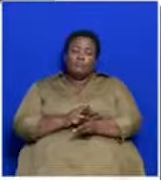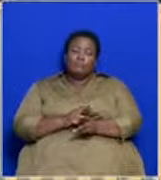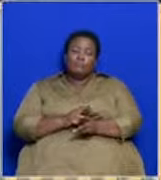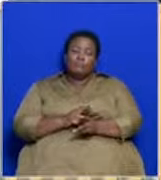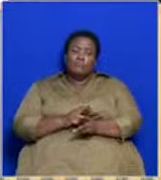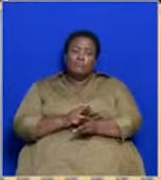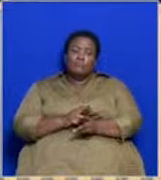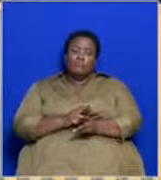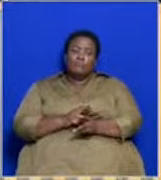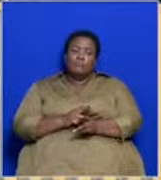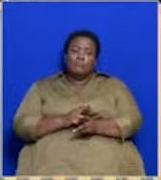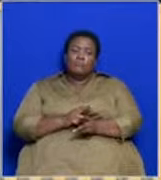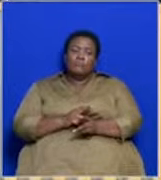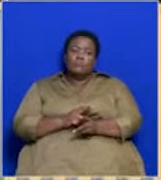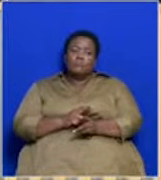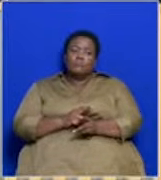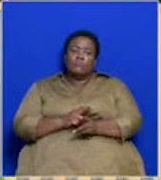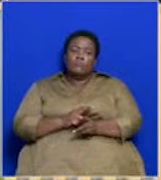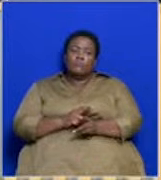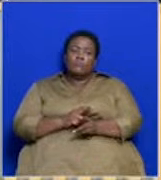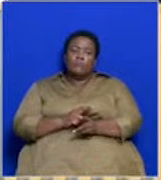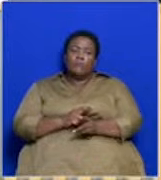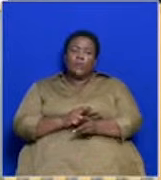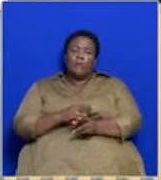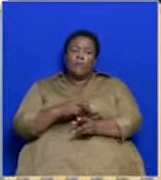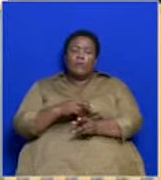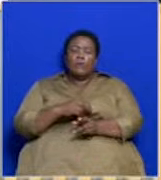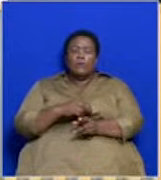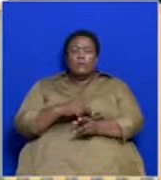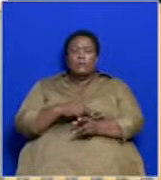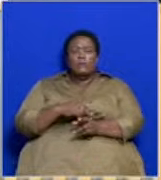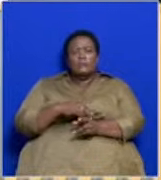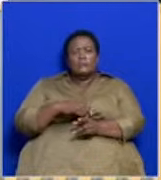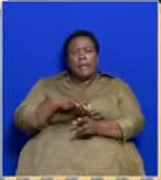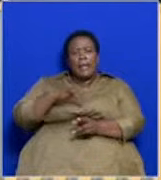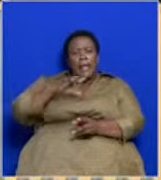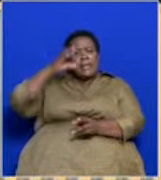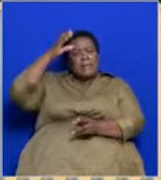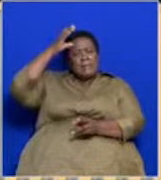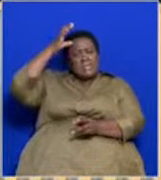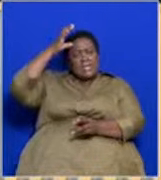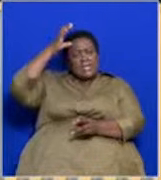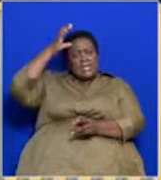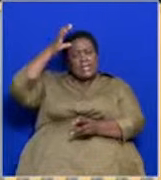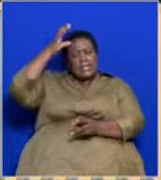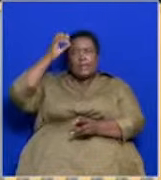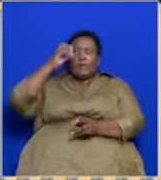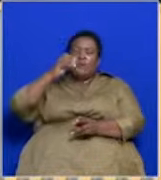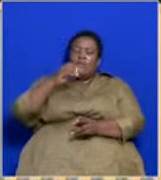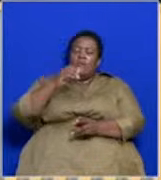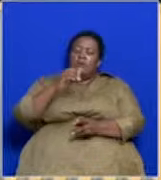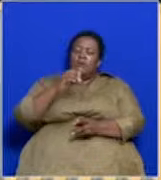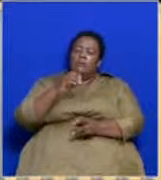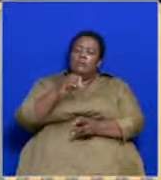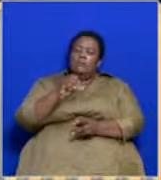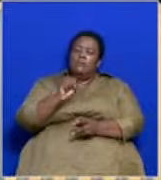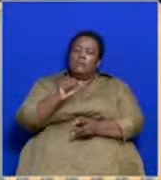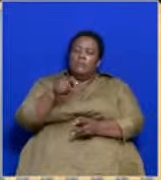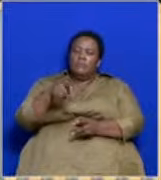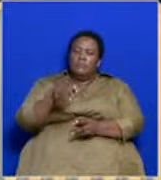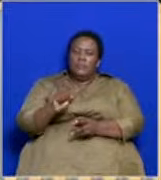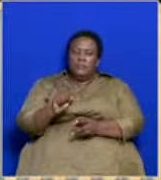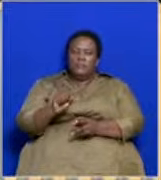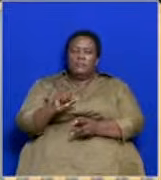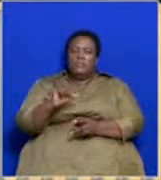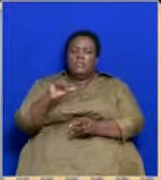with the SAPS attached to the scientific analysis section of the Forensic Science Laboratory as a forensic analyst. And if